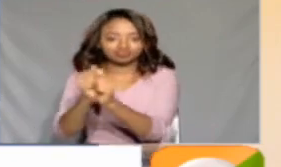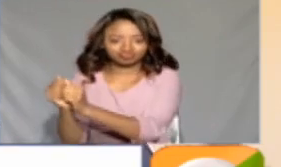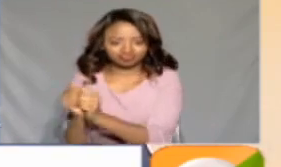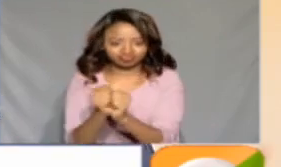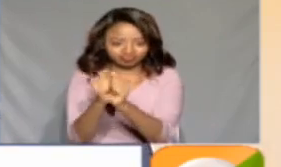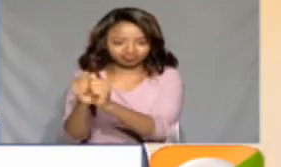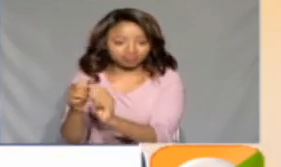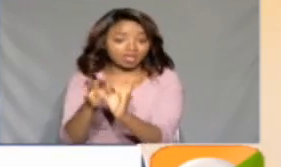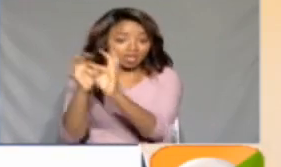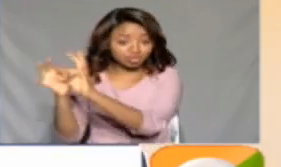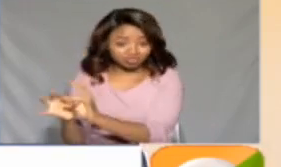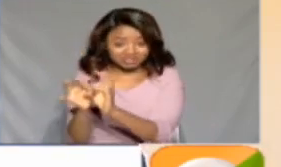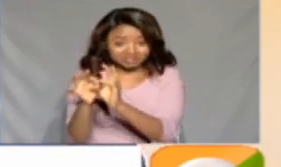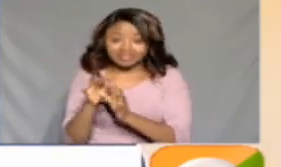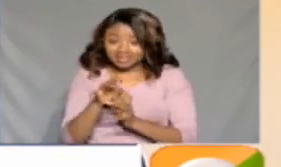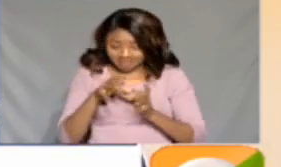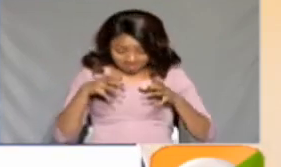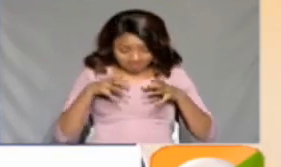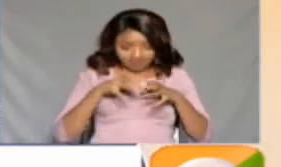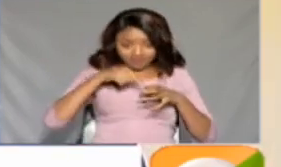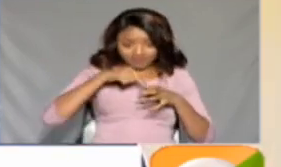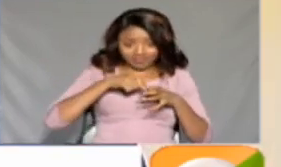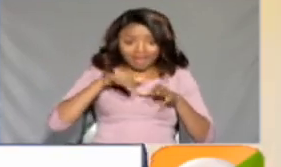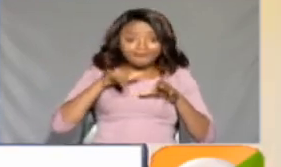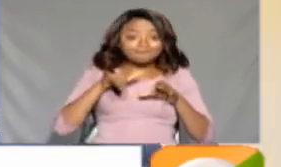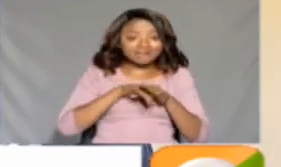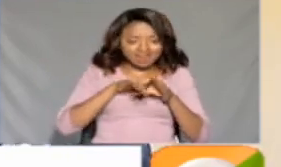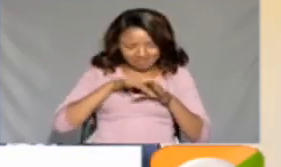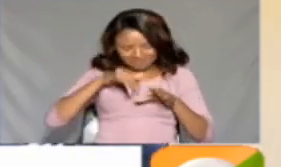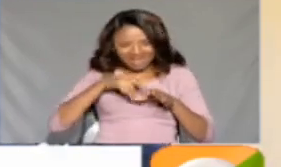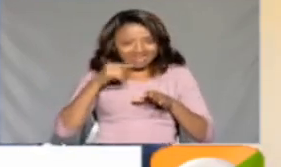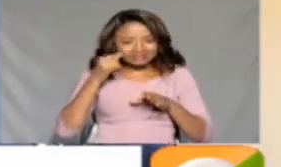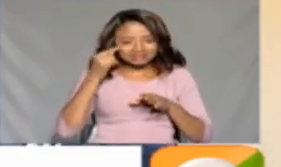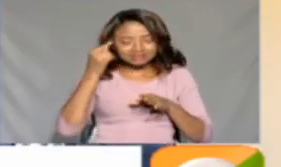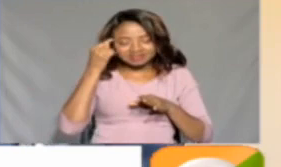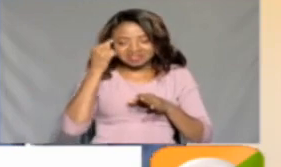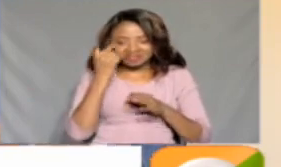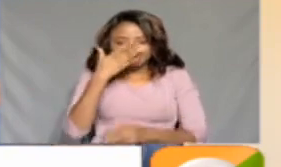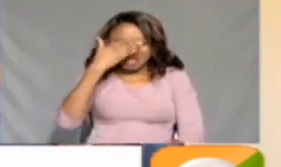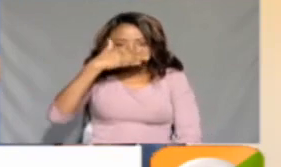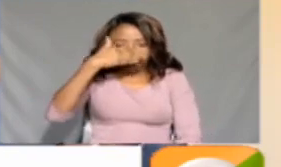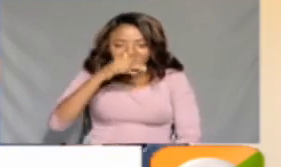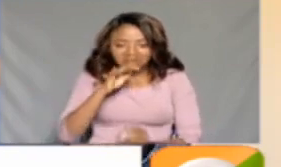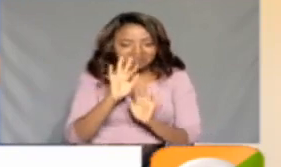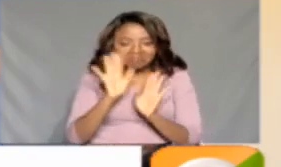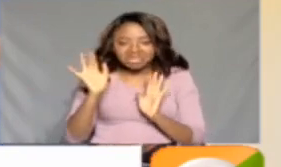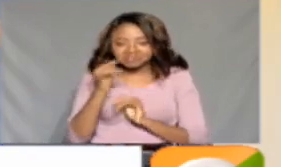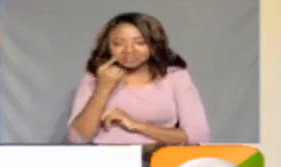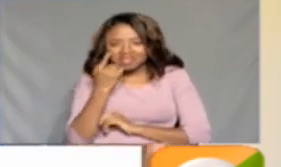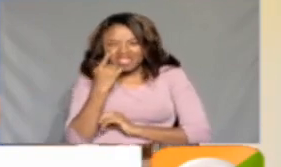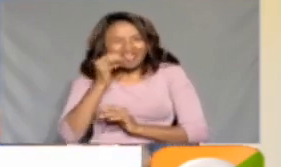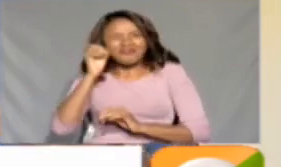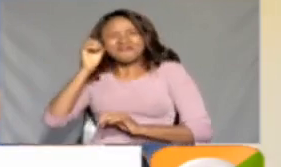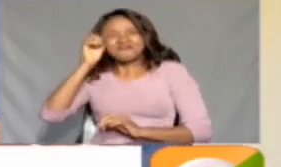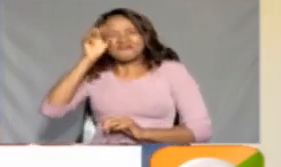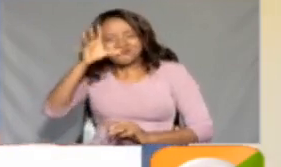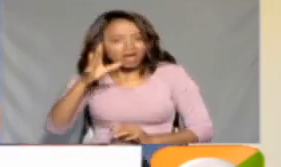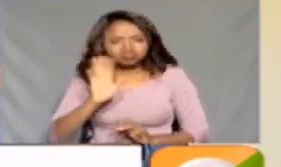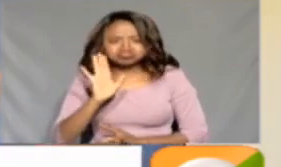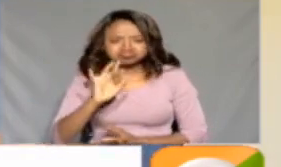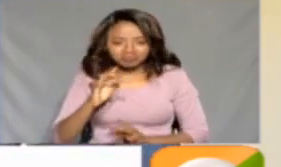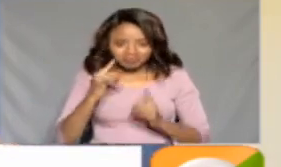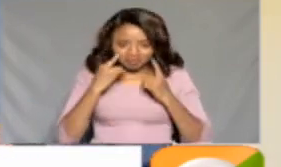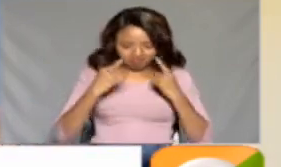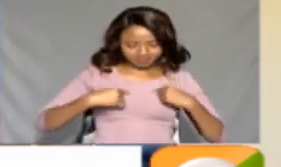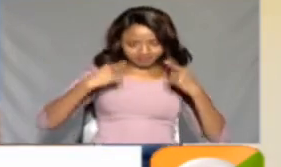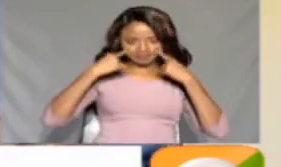Some of these members who do not think beyond their ethnic identity and